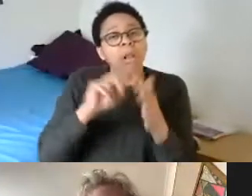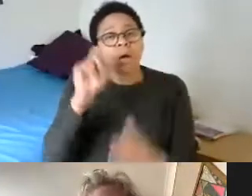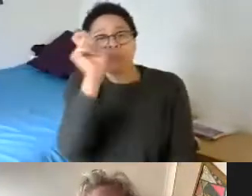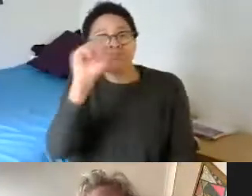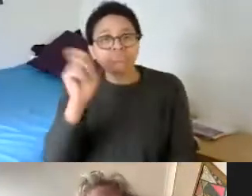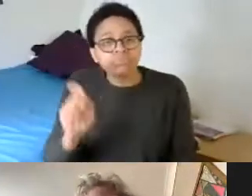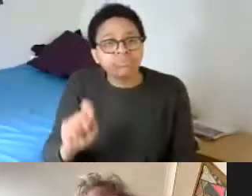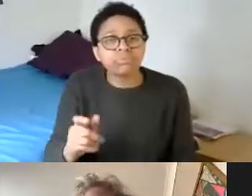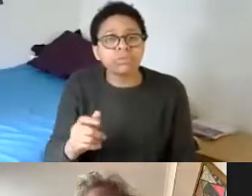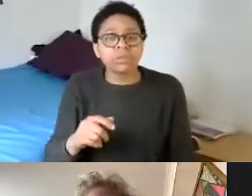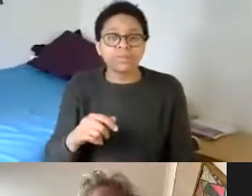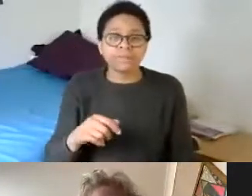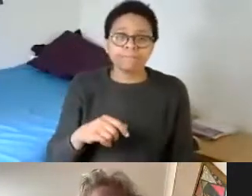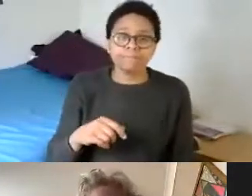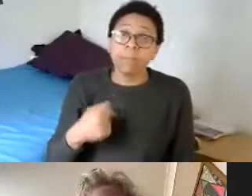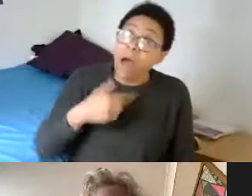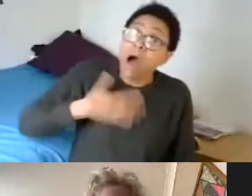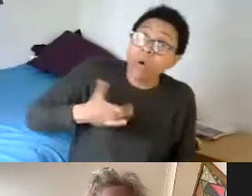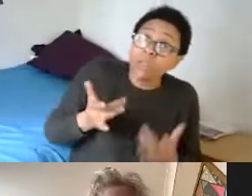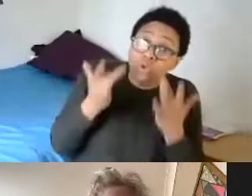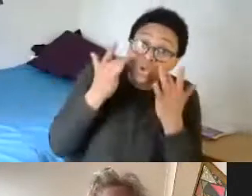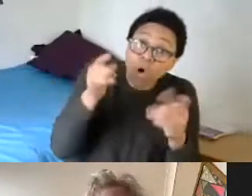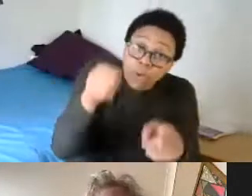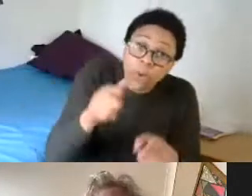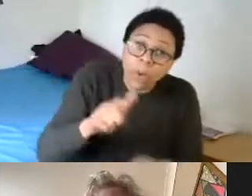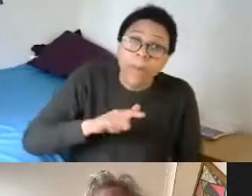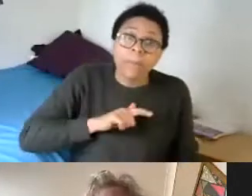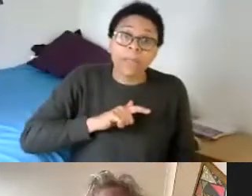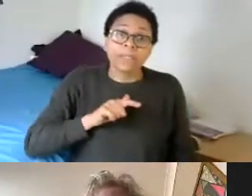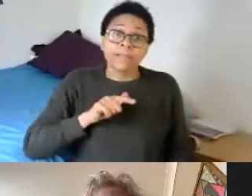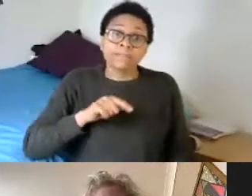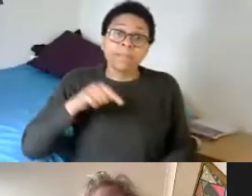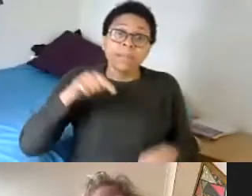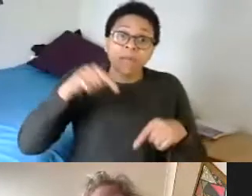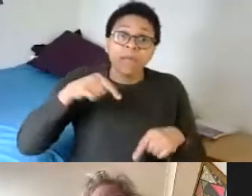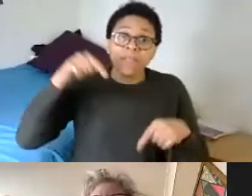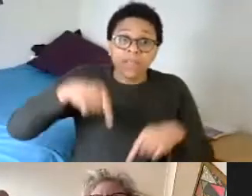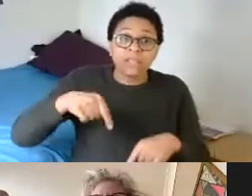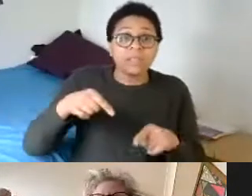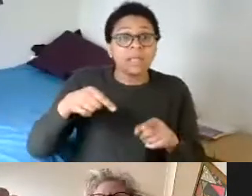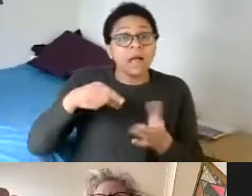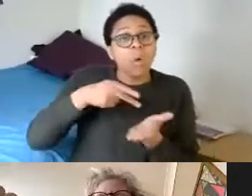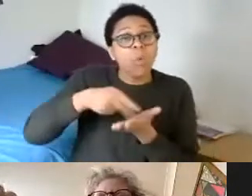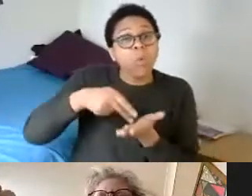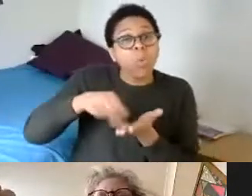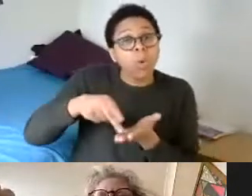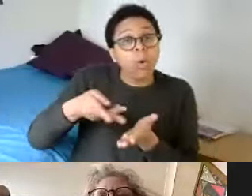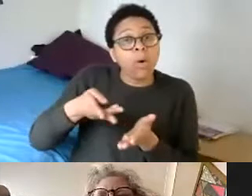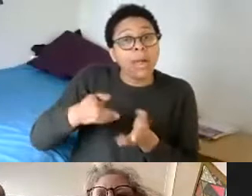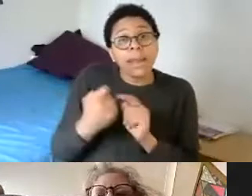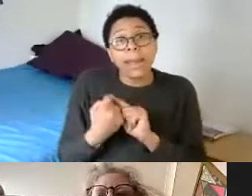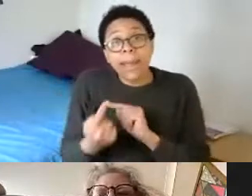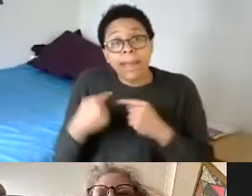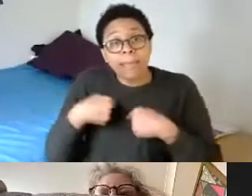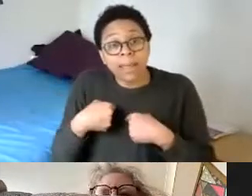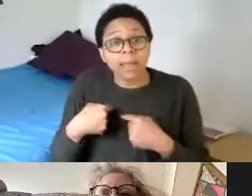where I live. But I wanted to show you this because this was a walk I went on near me called Centurion Way. And can